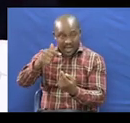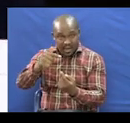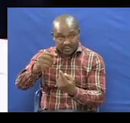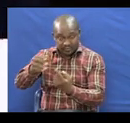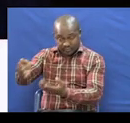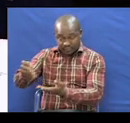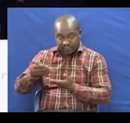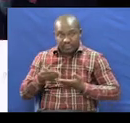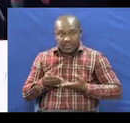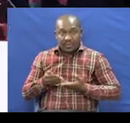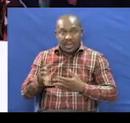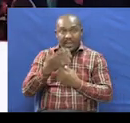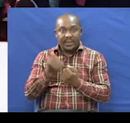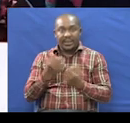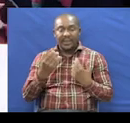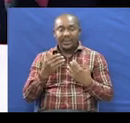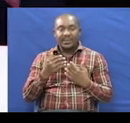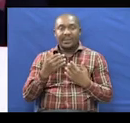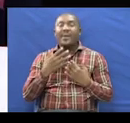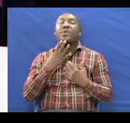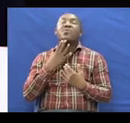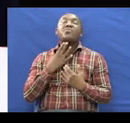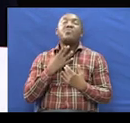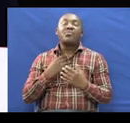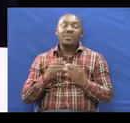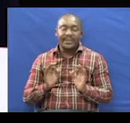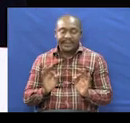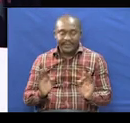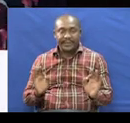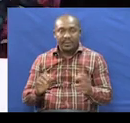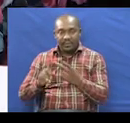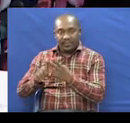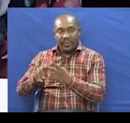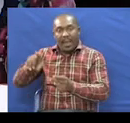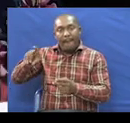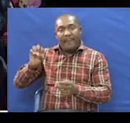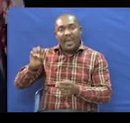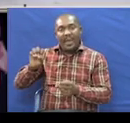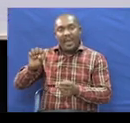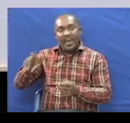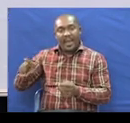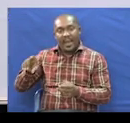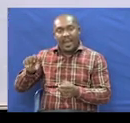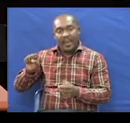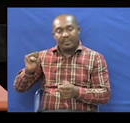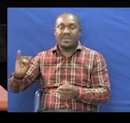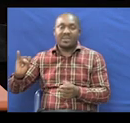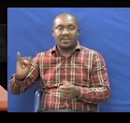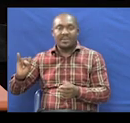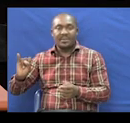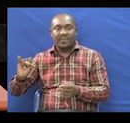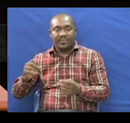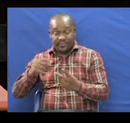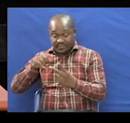take Fanta as refreshment. Here I have Pepsi, it means I can take Pepsi for refreshment. Let